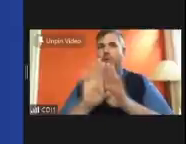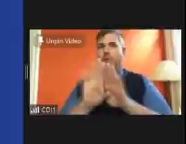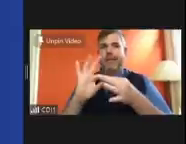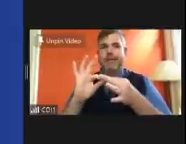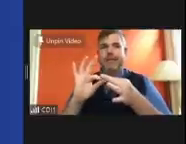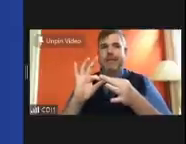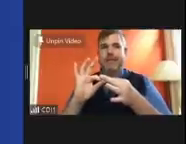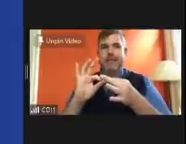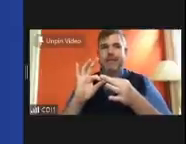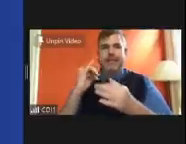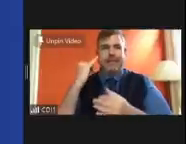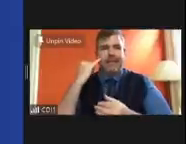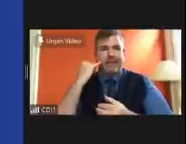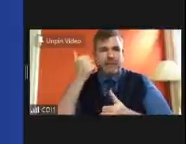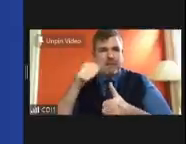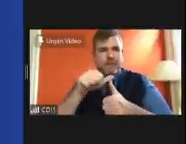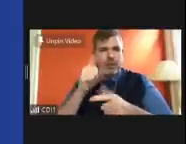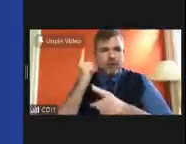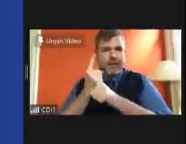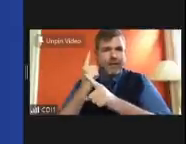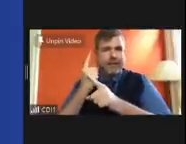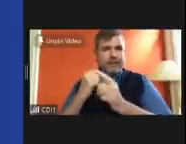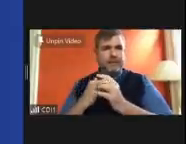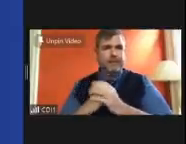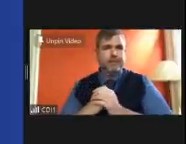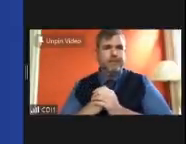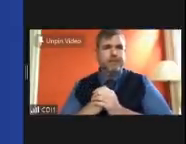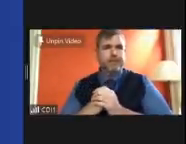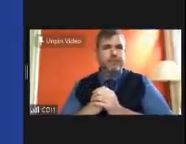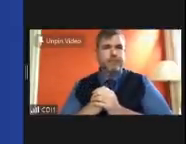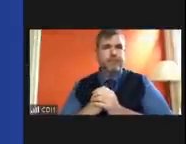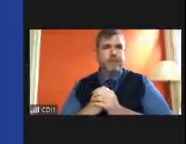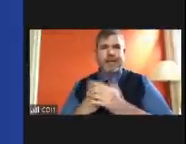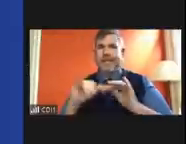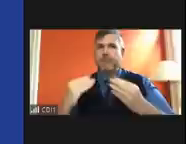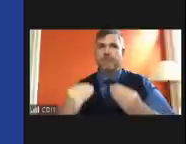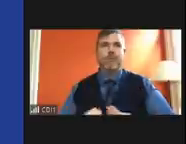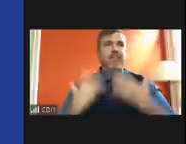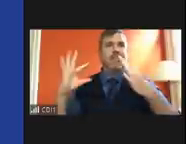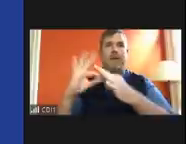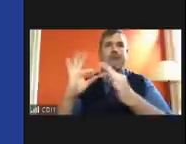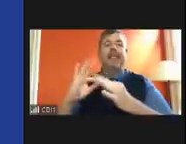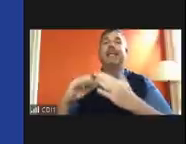an inspirational one. Next slide, please.